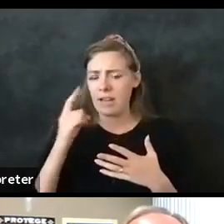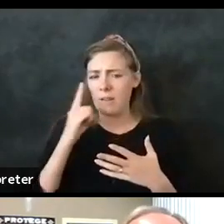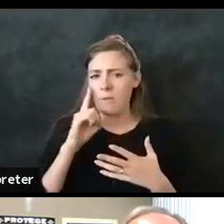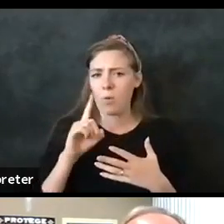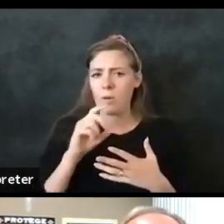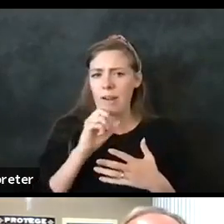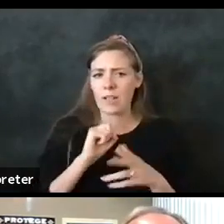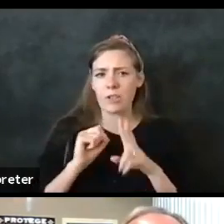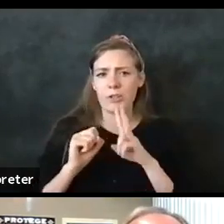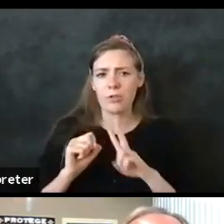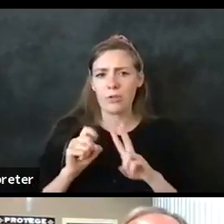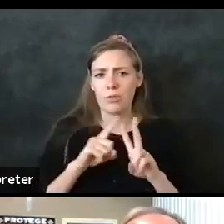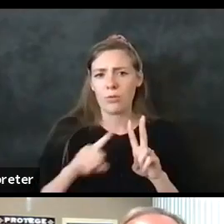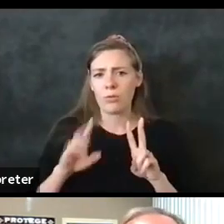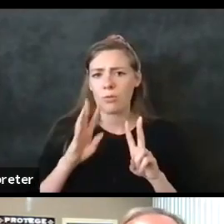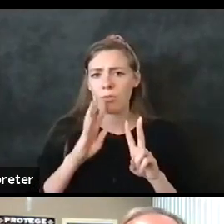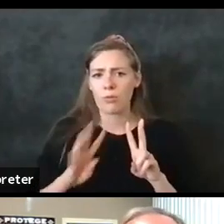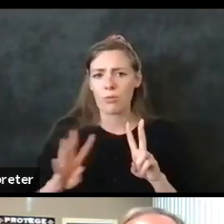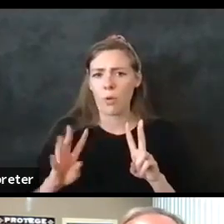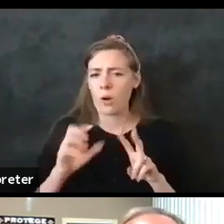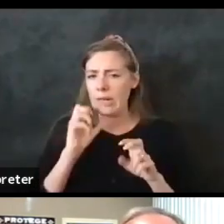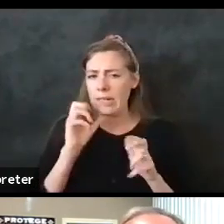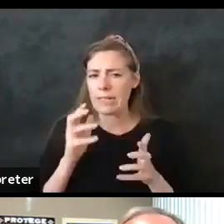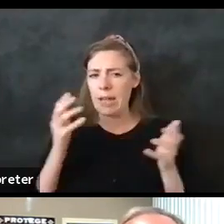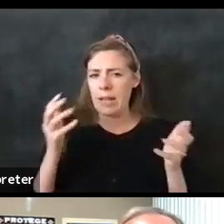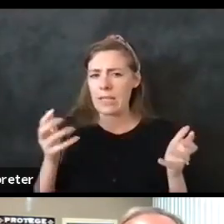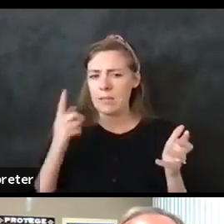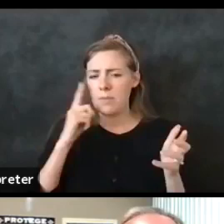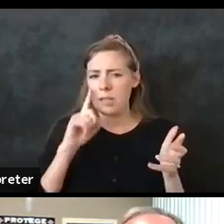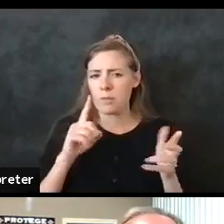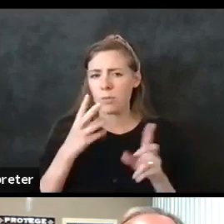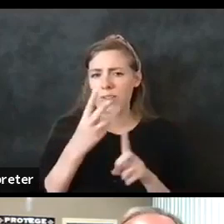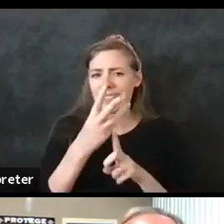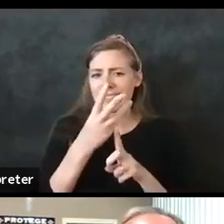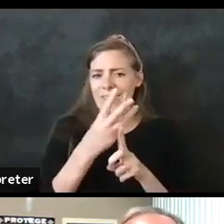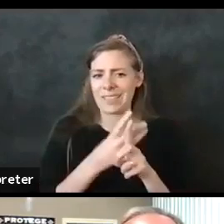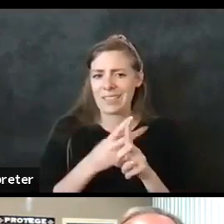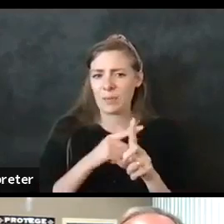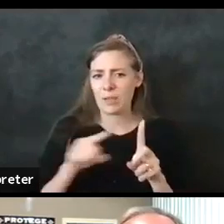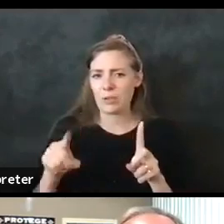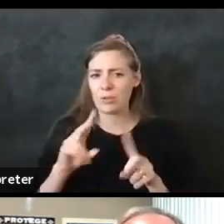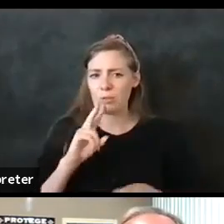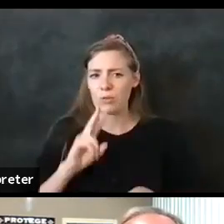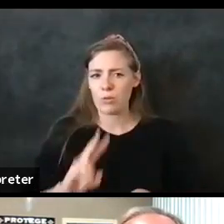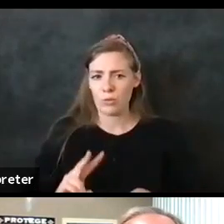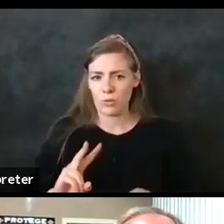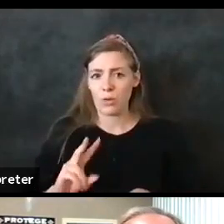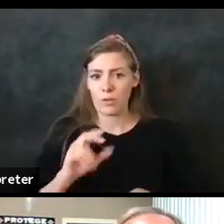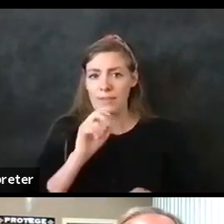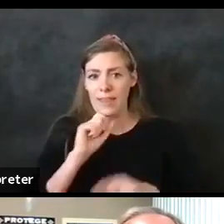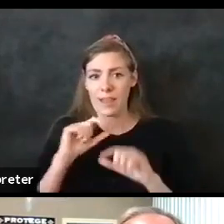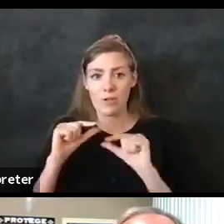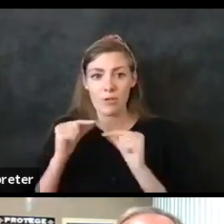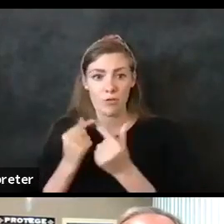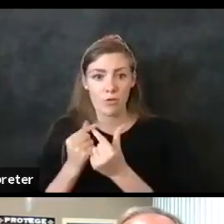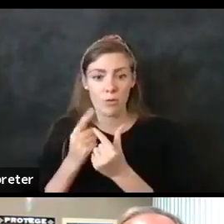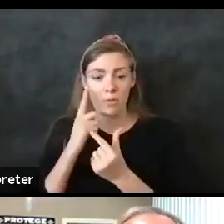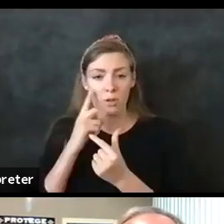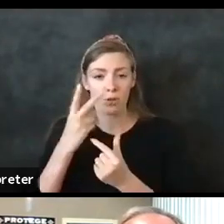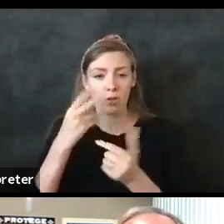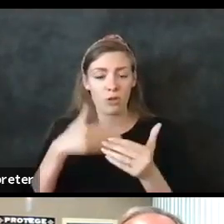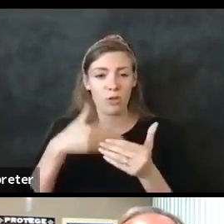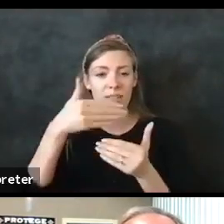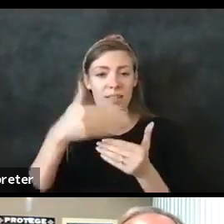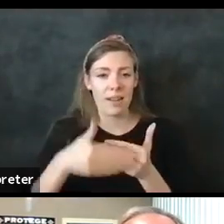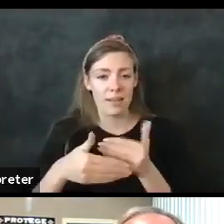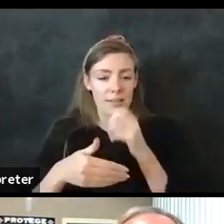group. Not as much for the 6-month to 2-year-old age group, but those are the 2 next vaccine groups. But